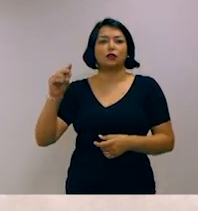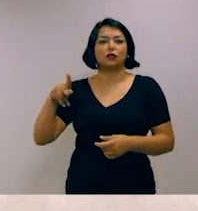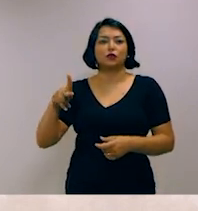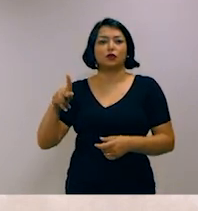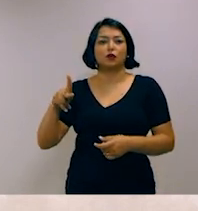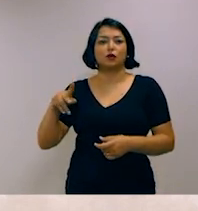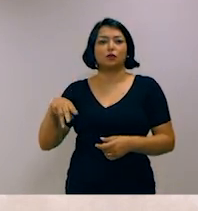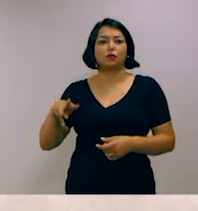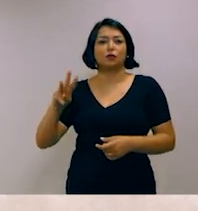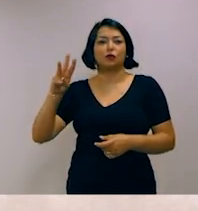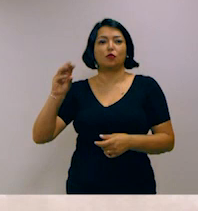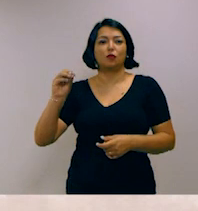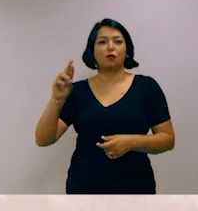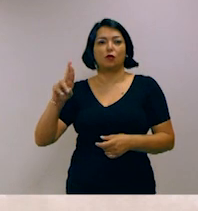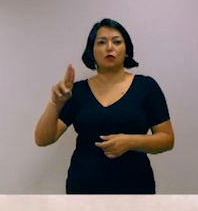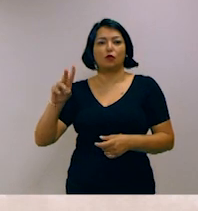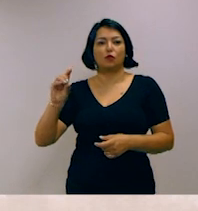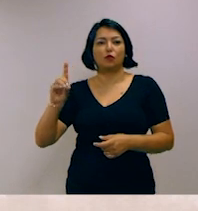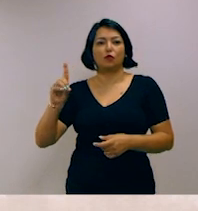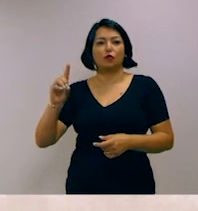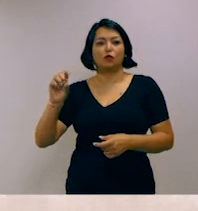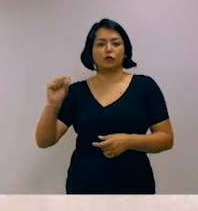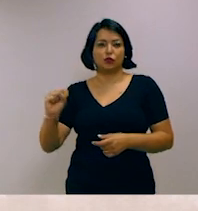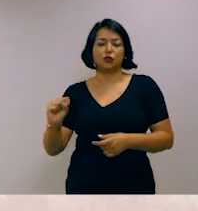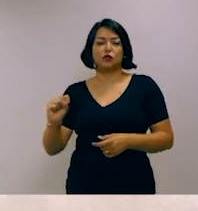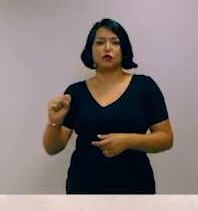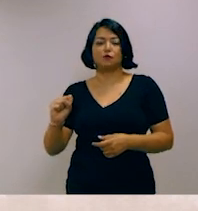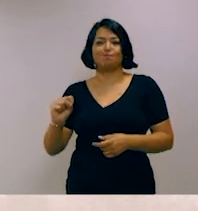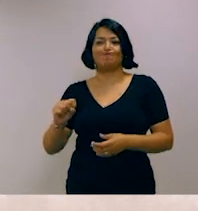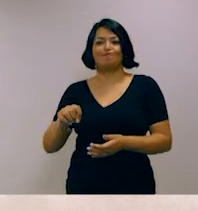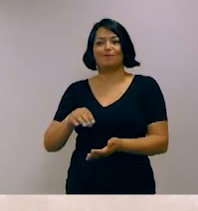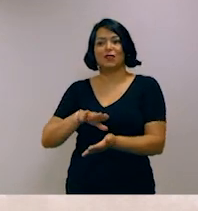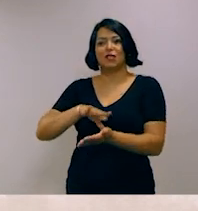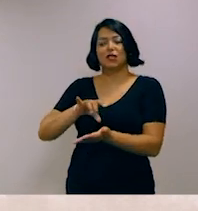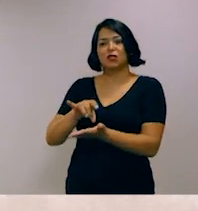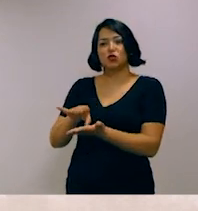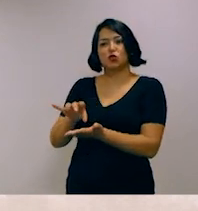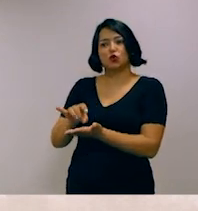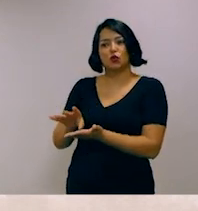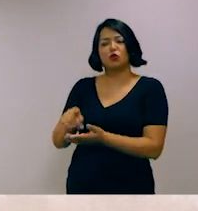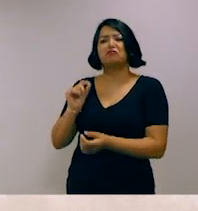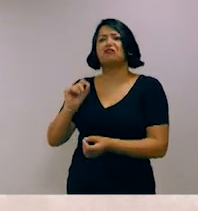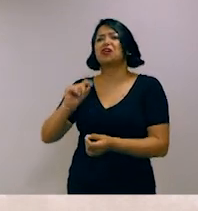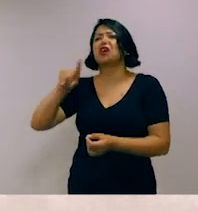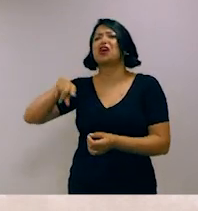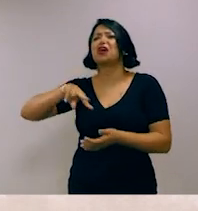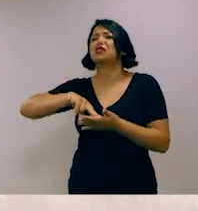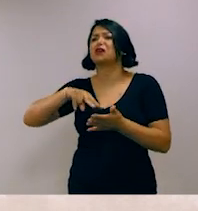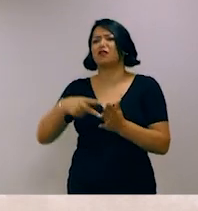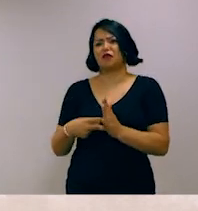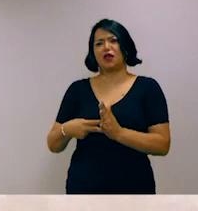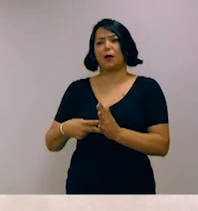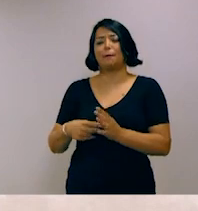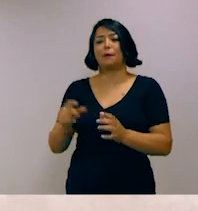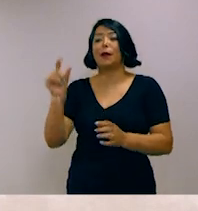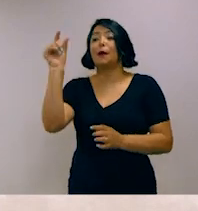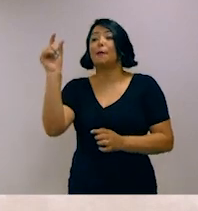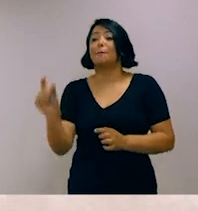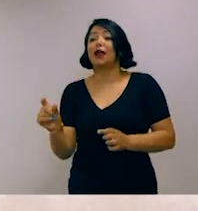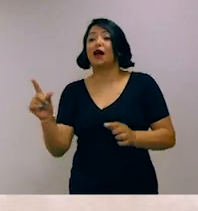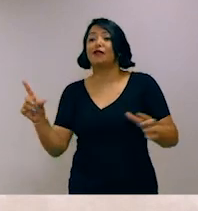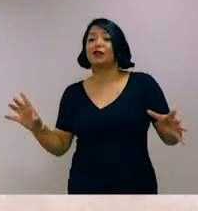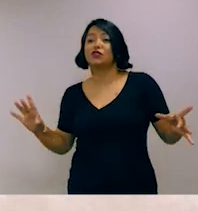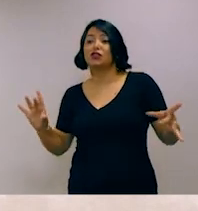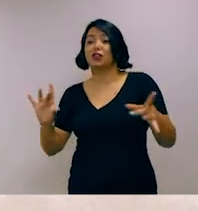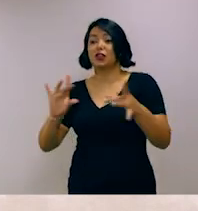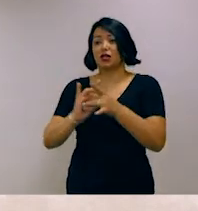the work, or most of the works that you're going to find with NLP, people remove the stop words. What are the stop words?